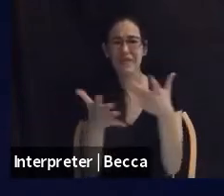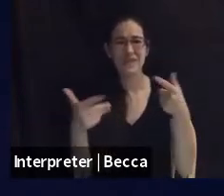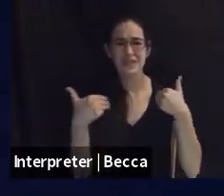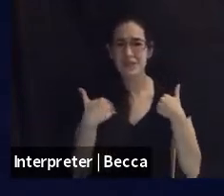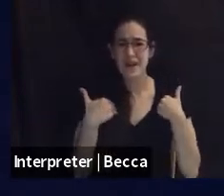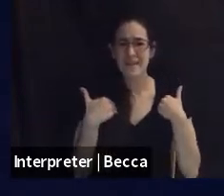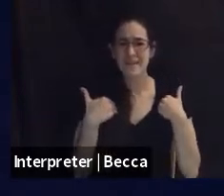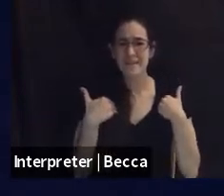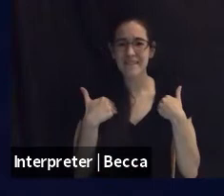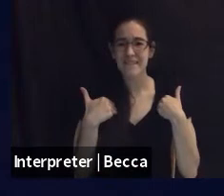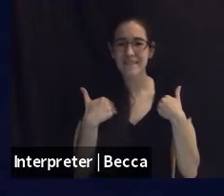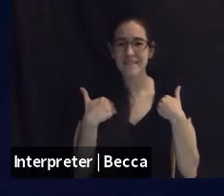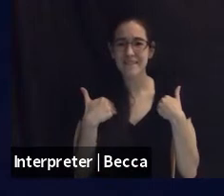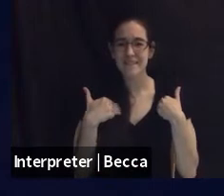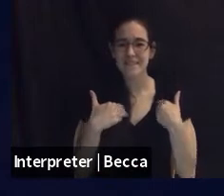I want to have a friend like that.